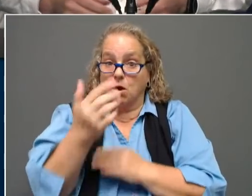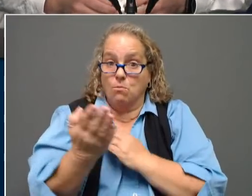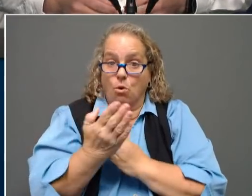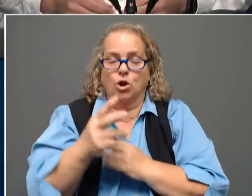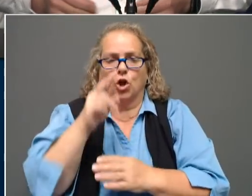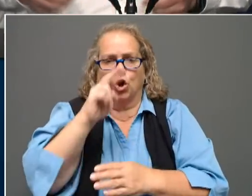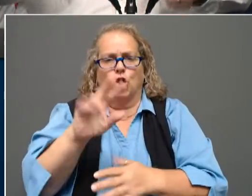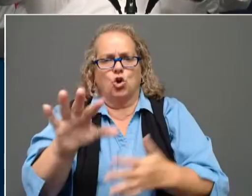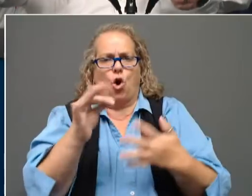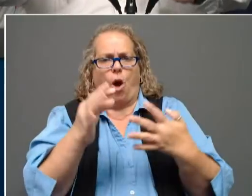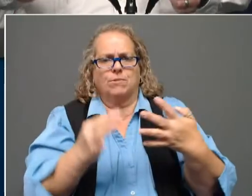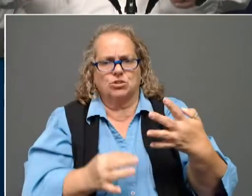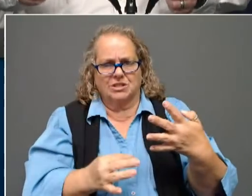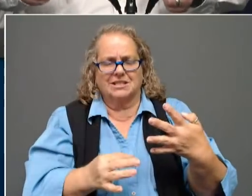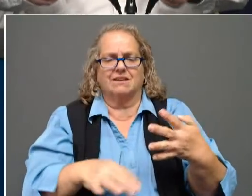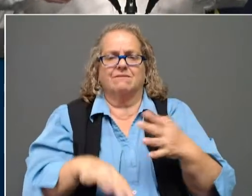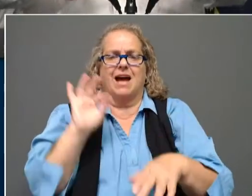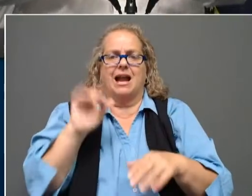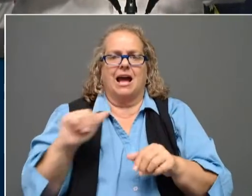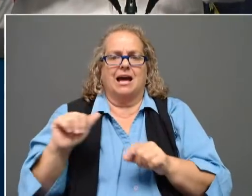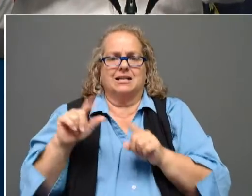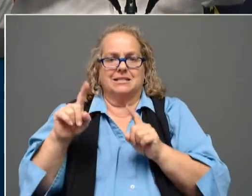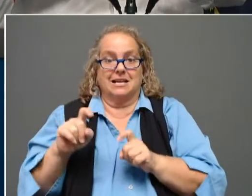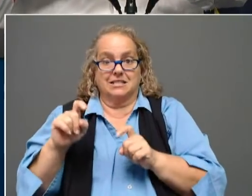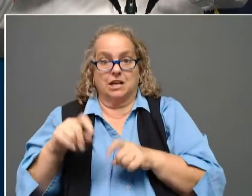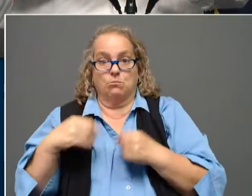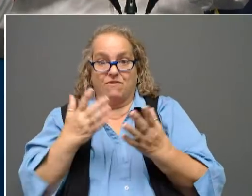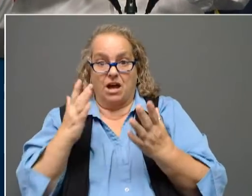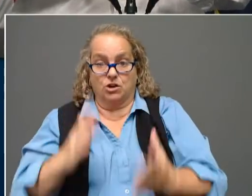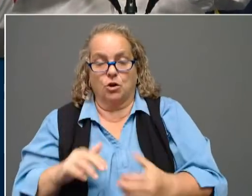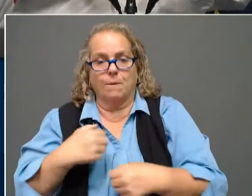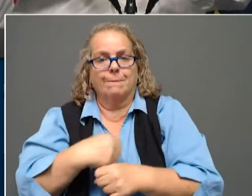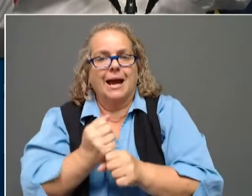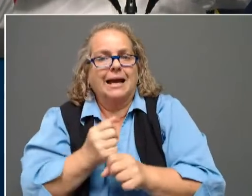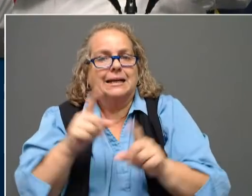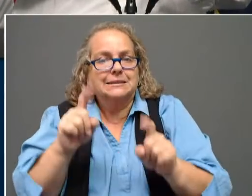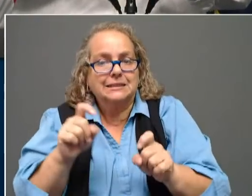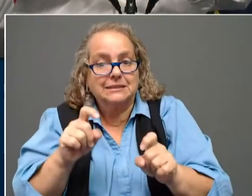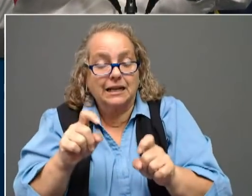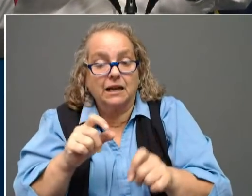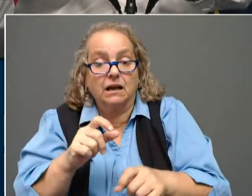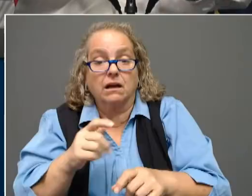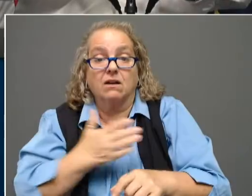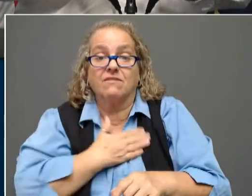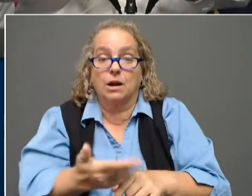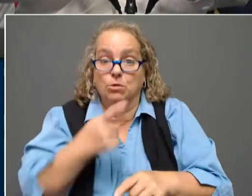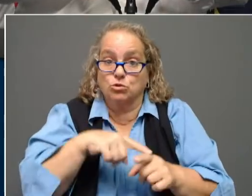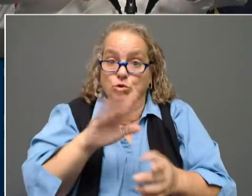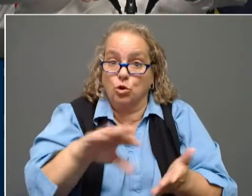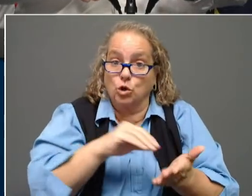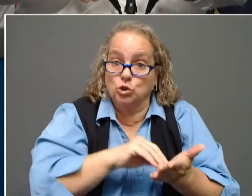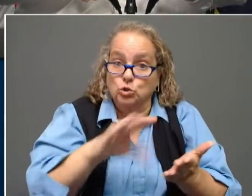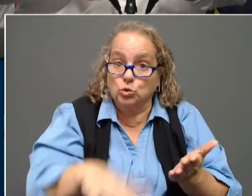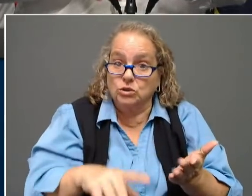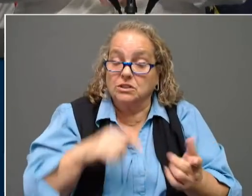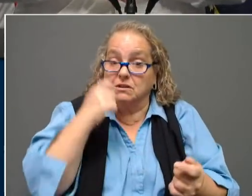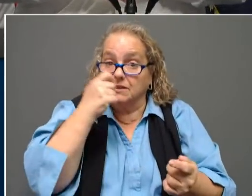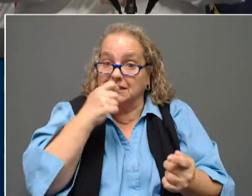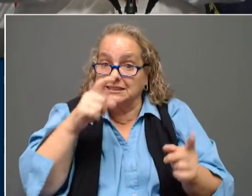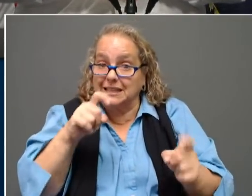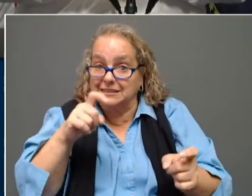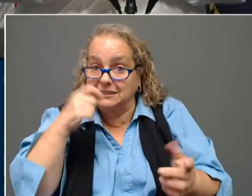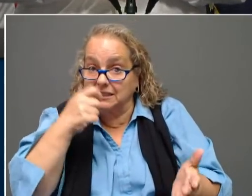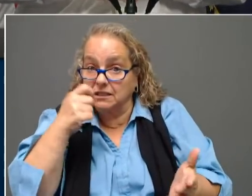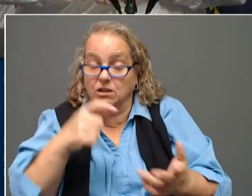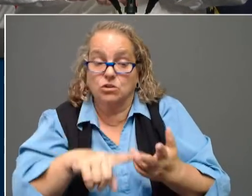find a testing provider, and make testing available to your students and to your faculty and employees. It's all